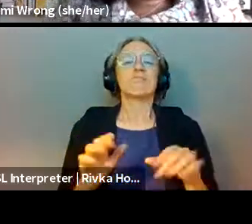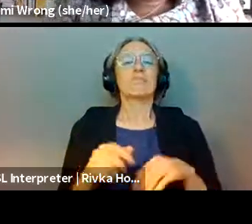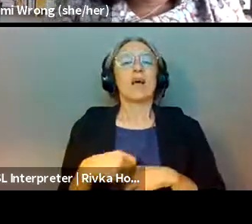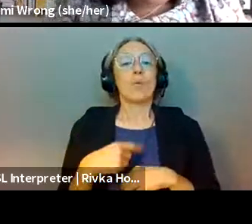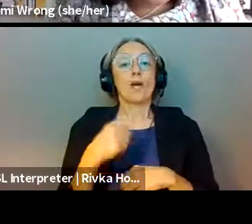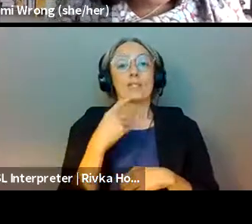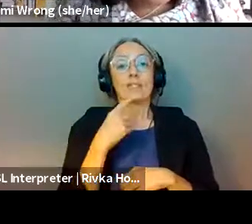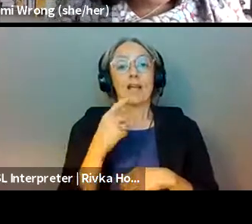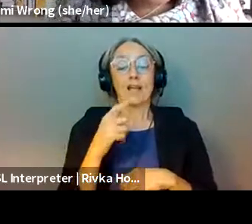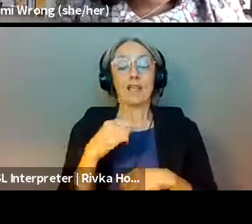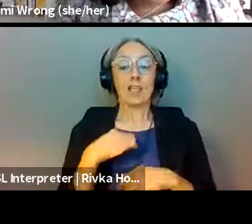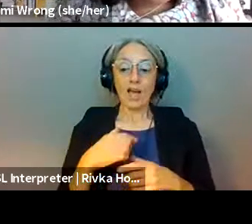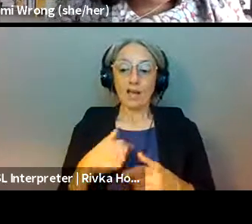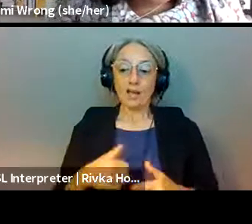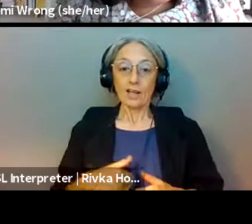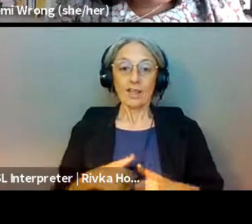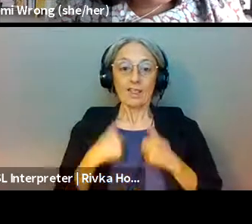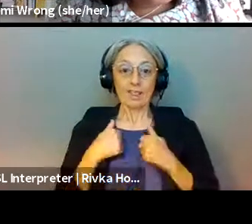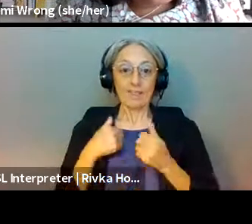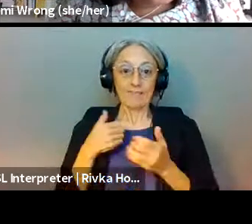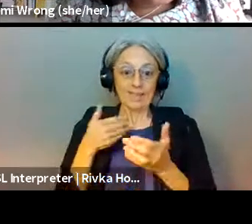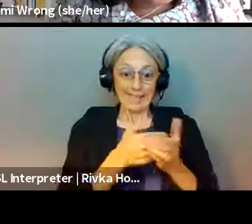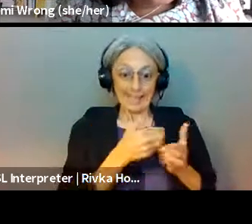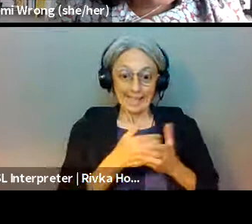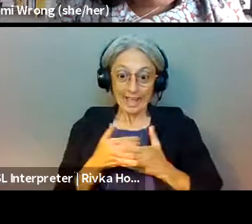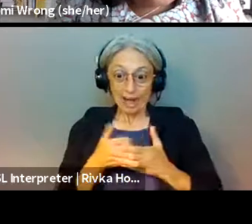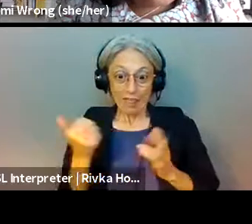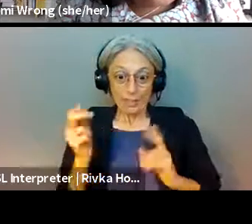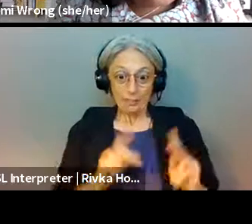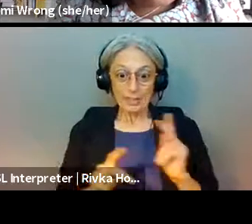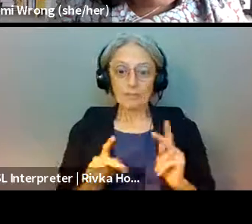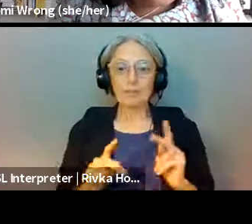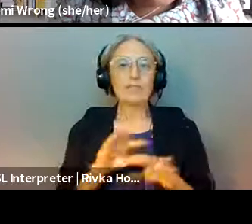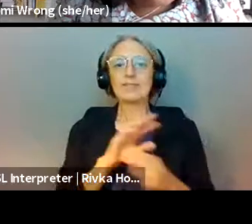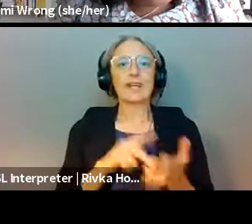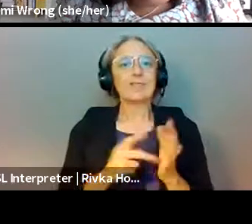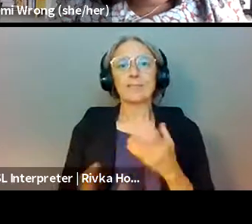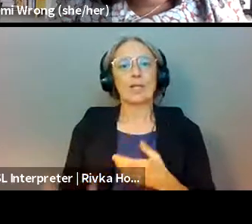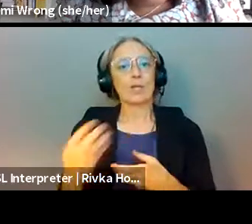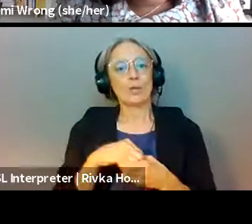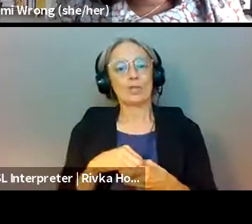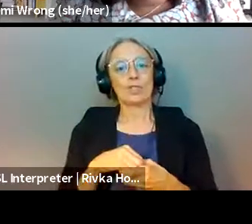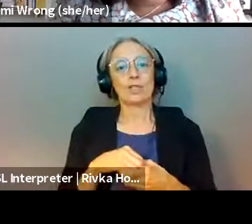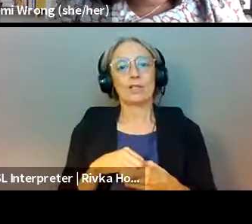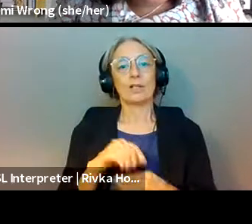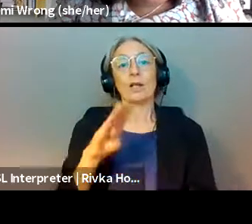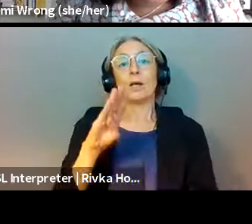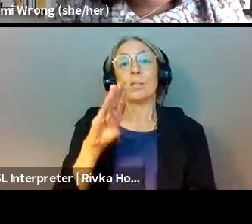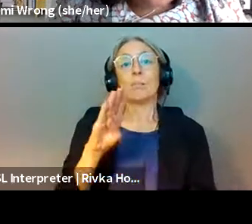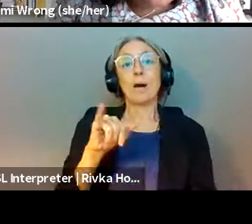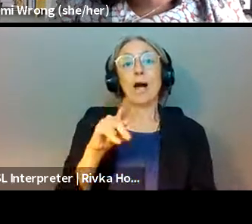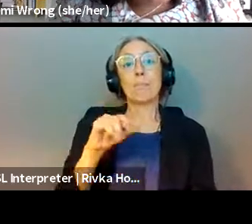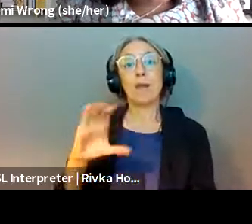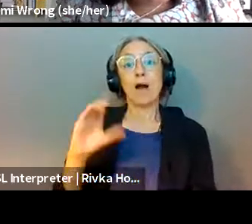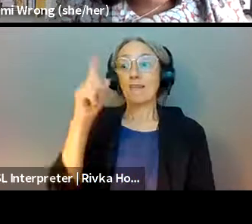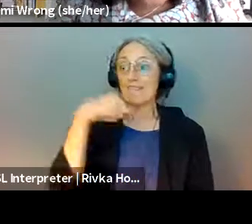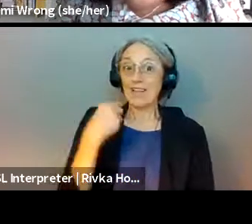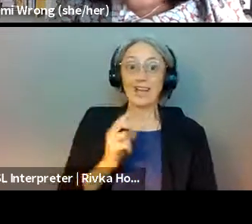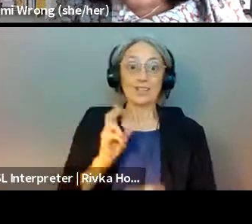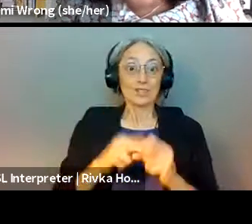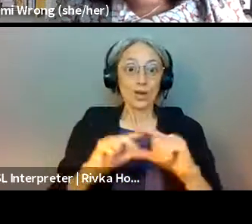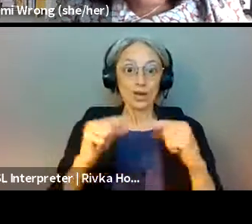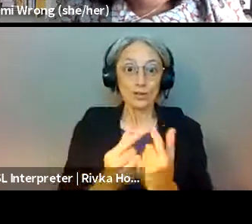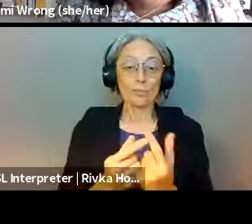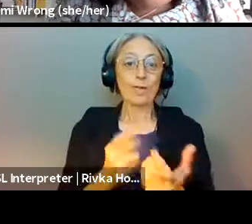geographic proximity isn't inclusion. Having BIPOC face in a group doesn't mean we are heard. And too often